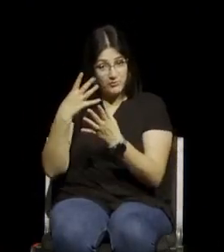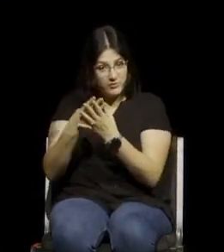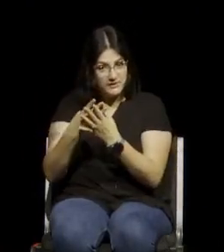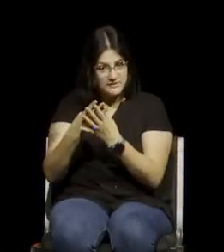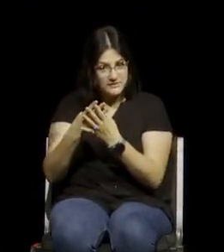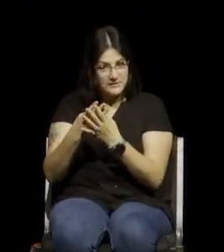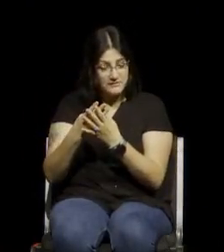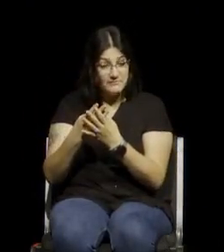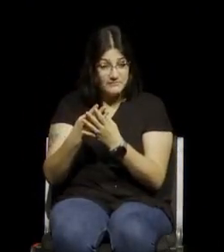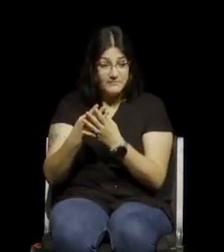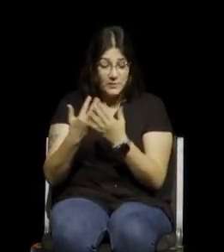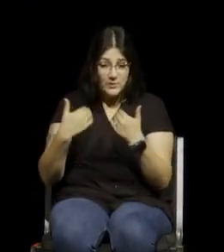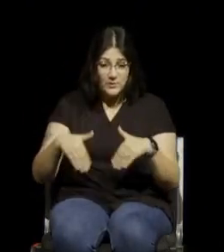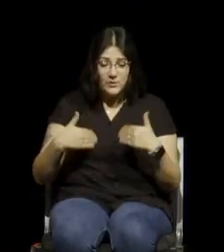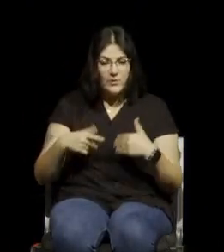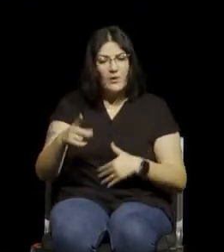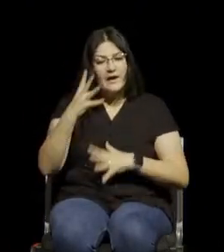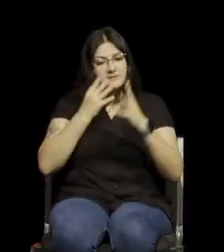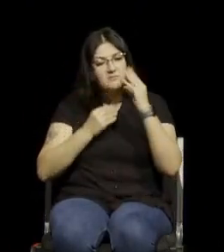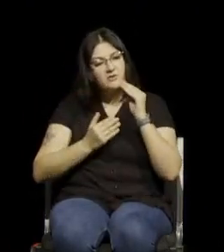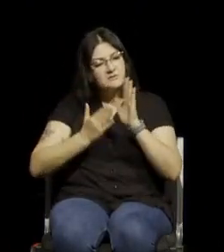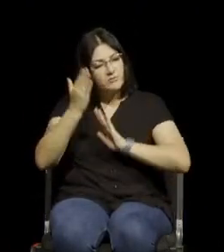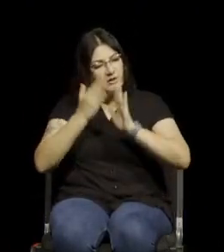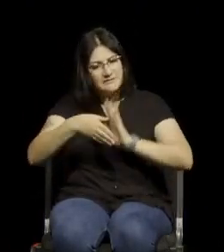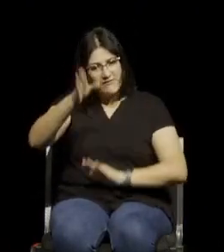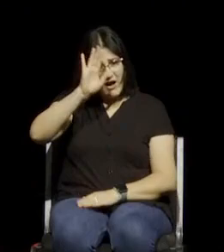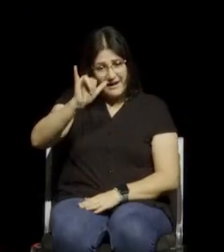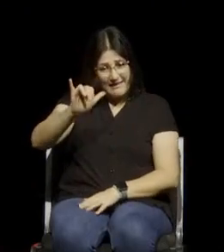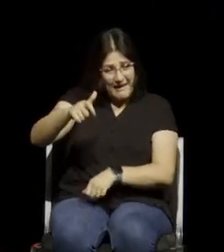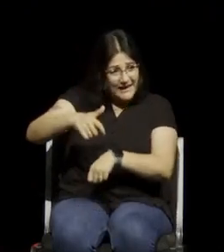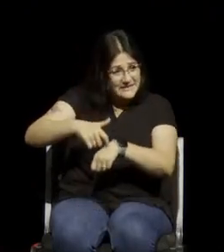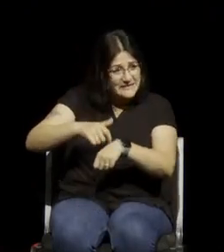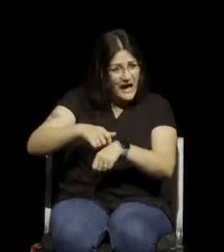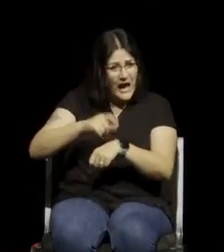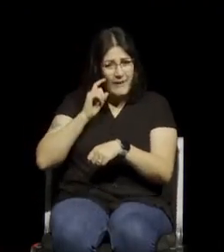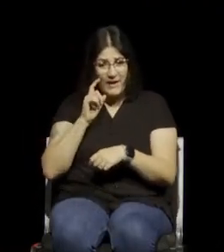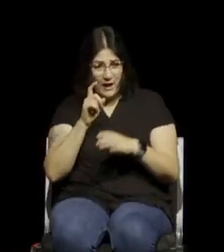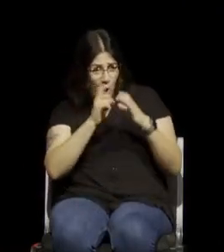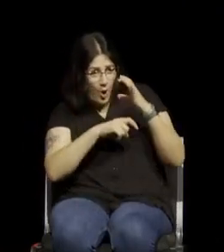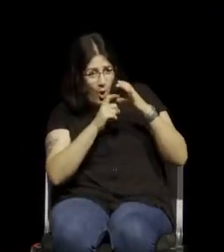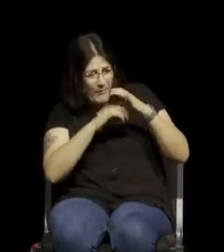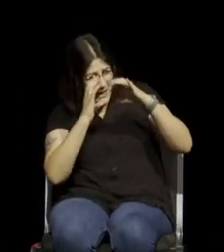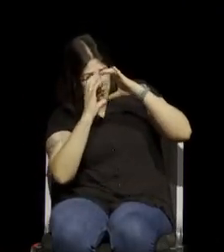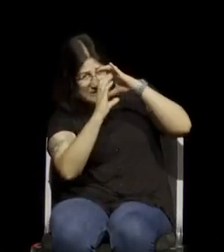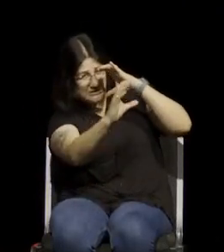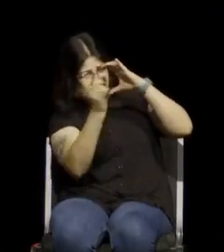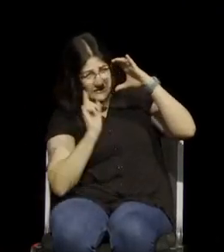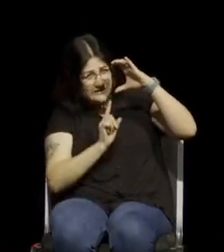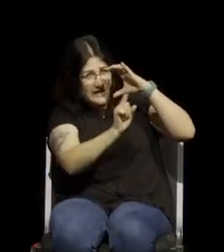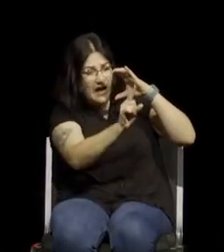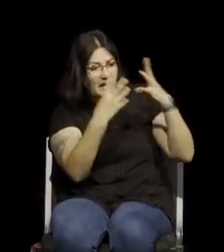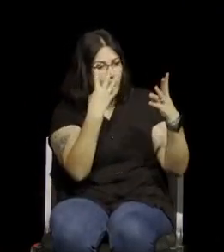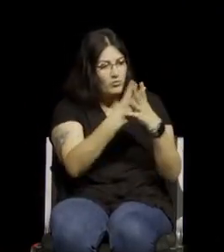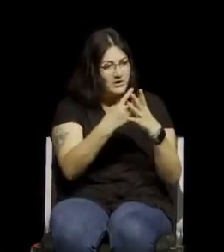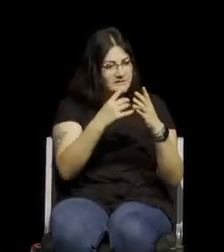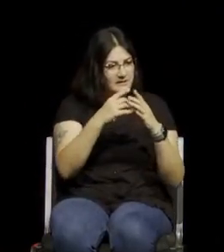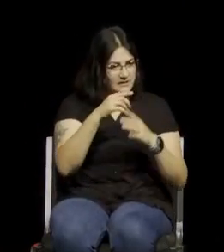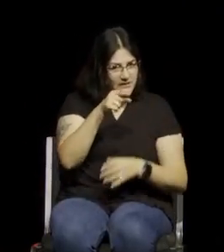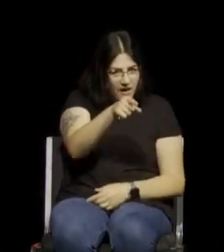Experience the presence of God in that remote place, in the tunnel of a coal mine, in a prison camp in